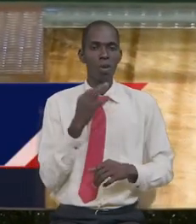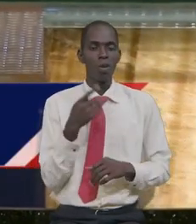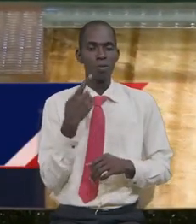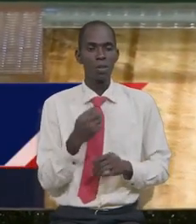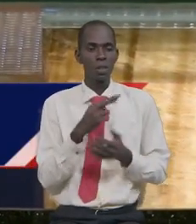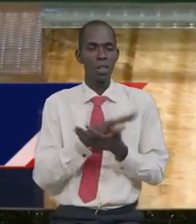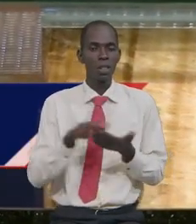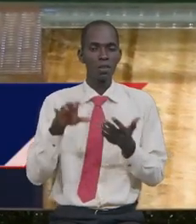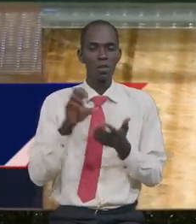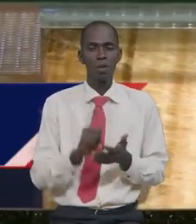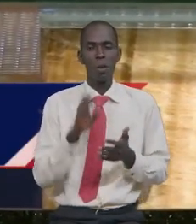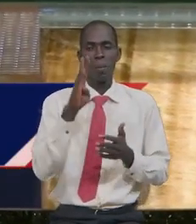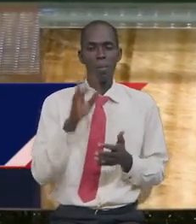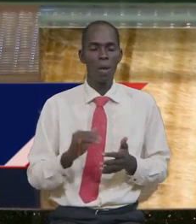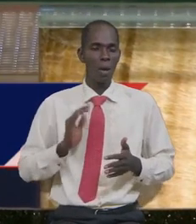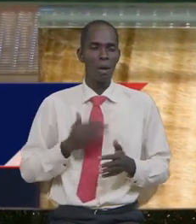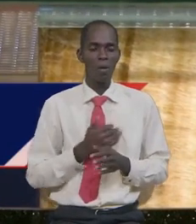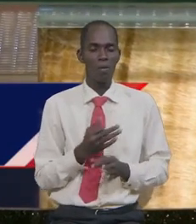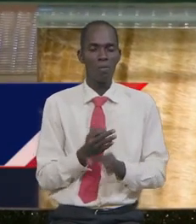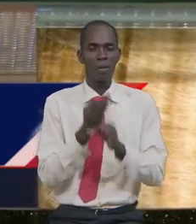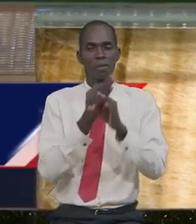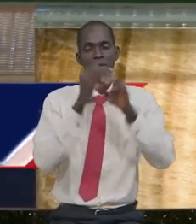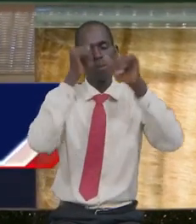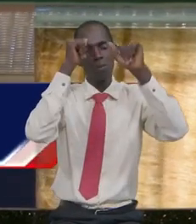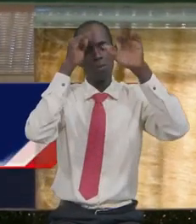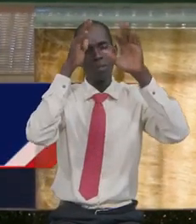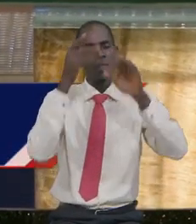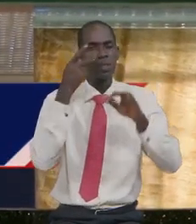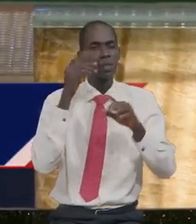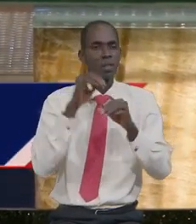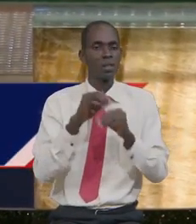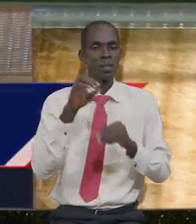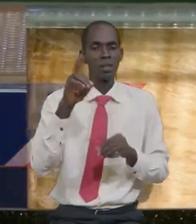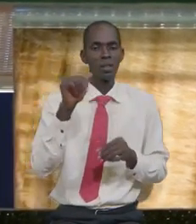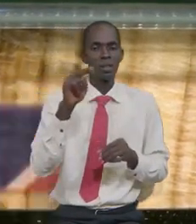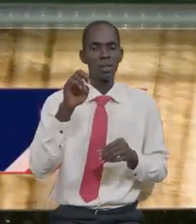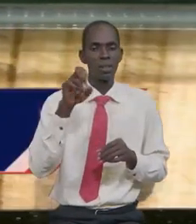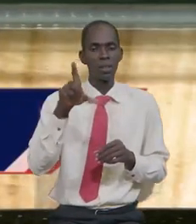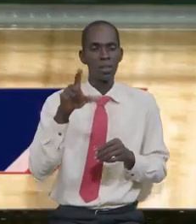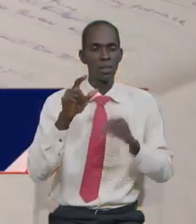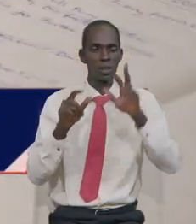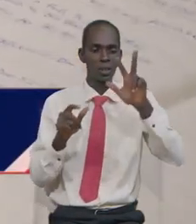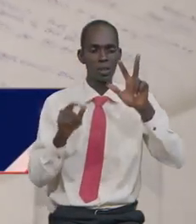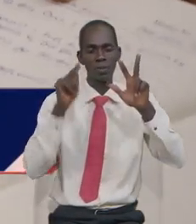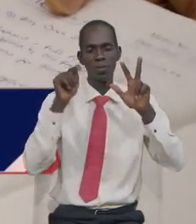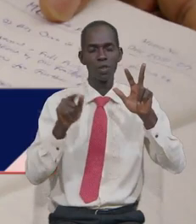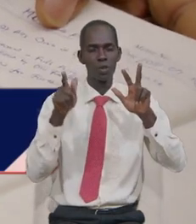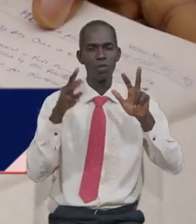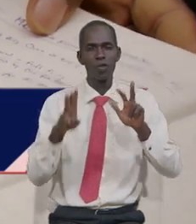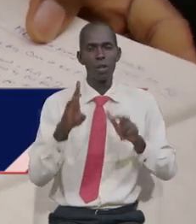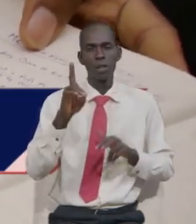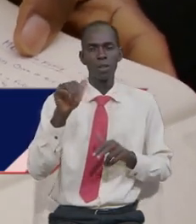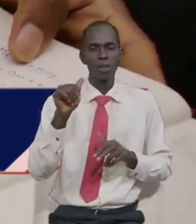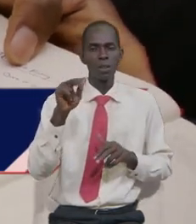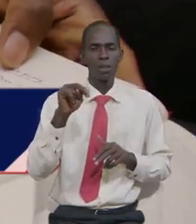righteous by our faithful Father. We're looking at Daniel chapter 3, verse 24. Daniel chapter 3,